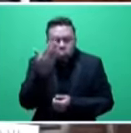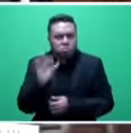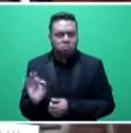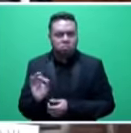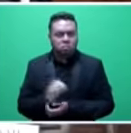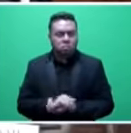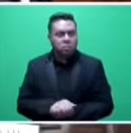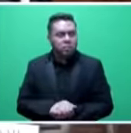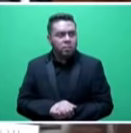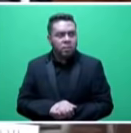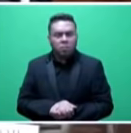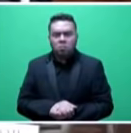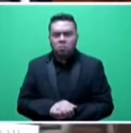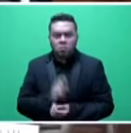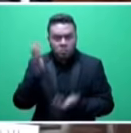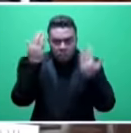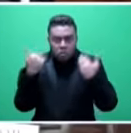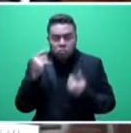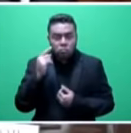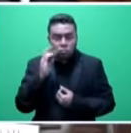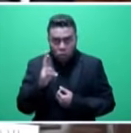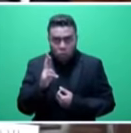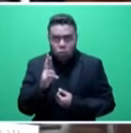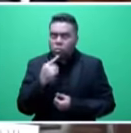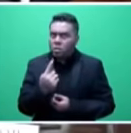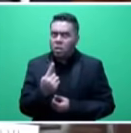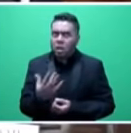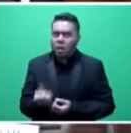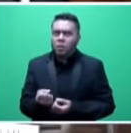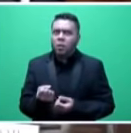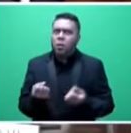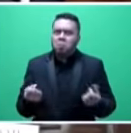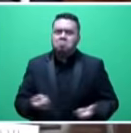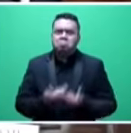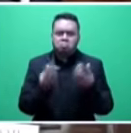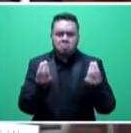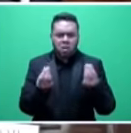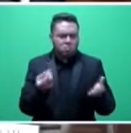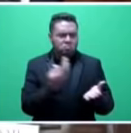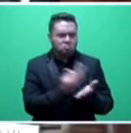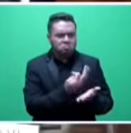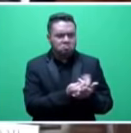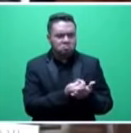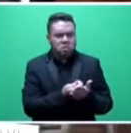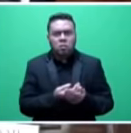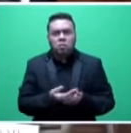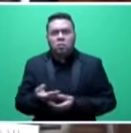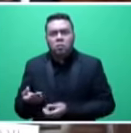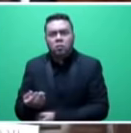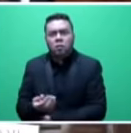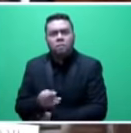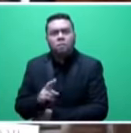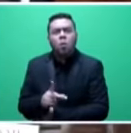Mr. Speaker, sir, a huge amount of funds are held as RIE category, which does not provide any indication